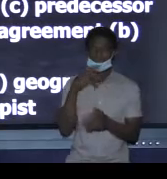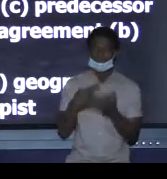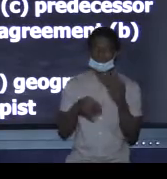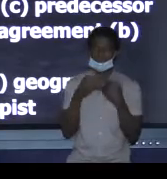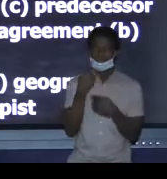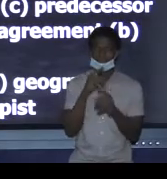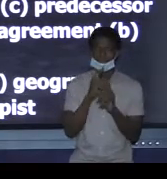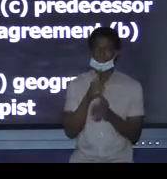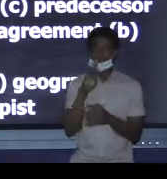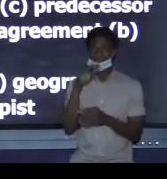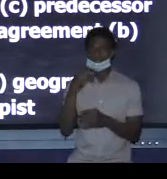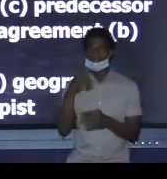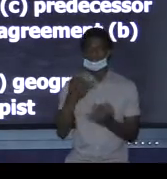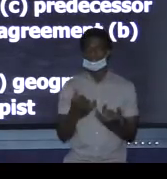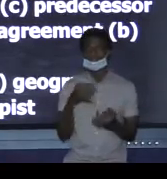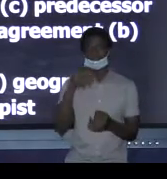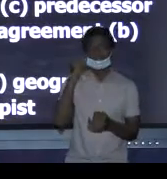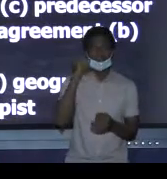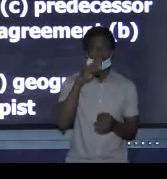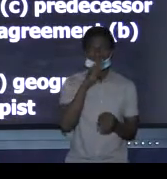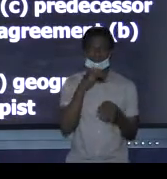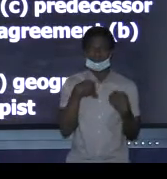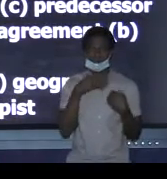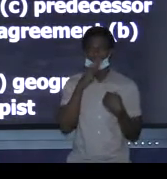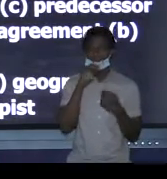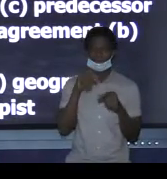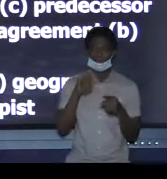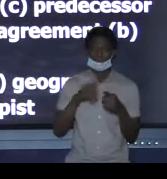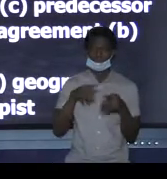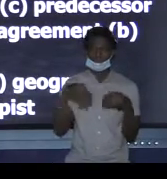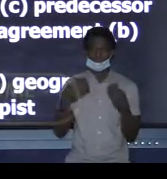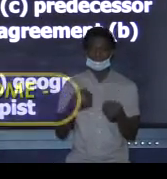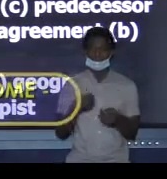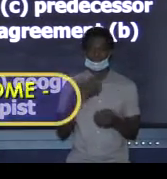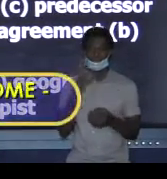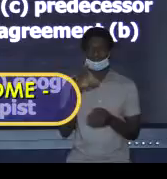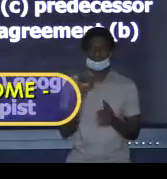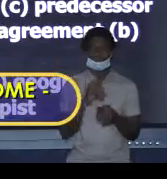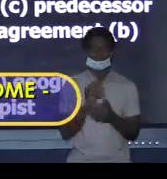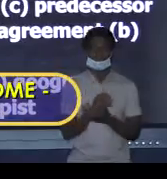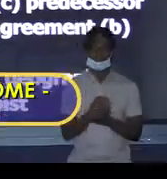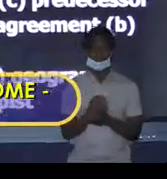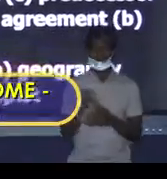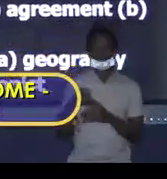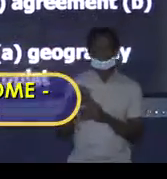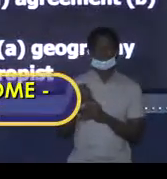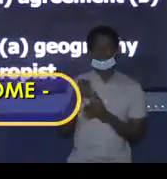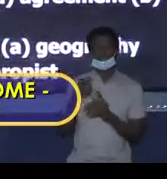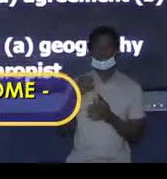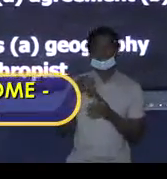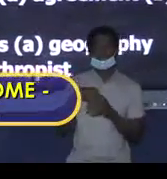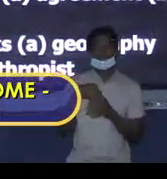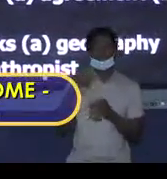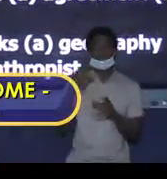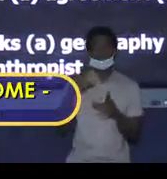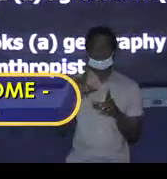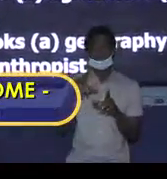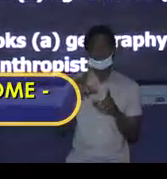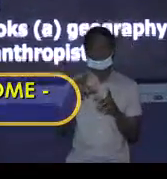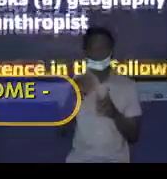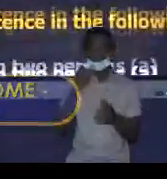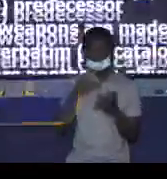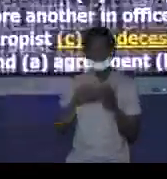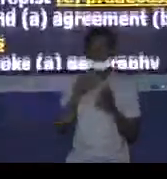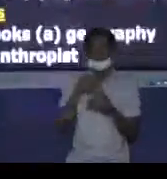answer? Oh, by now you should have been able to give me five answers, either in letters or